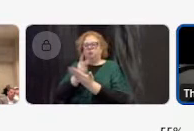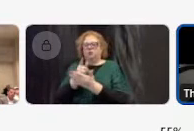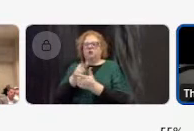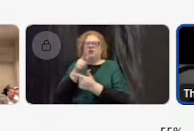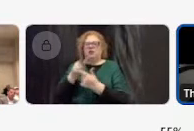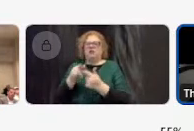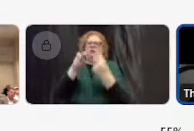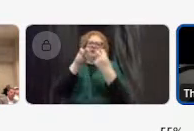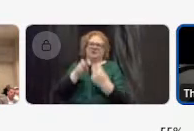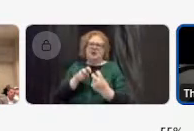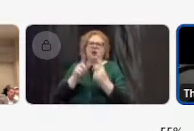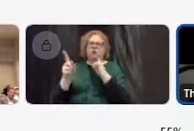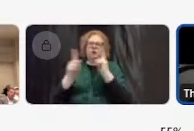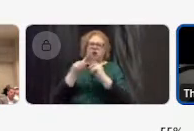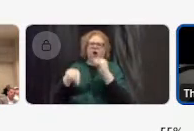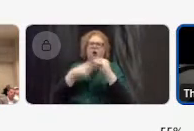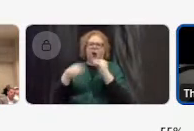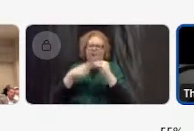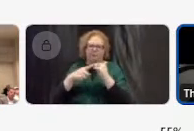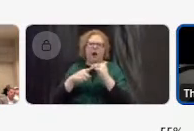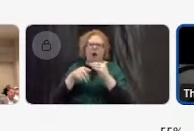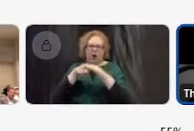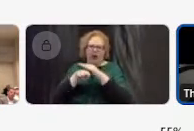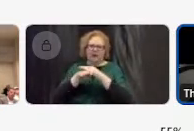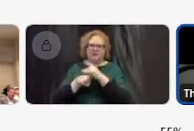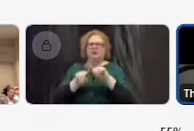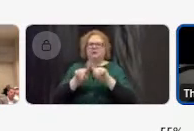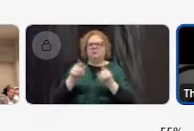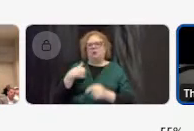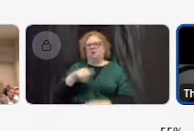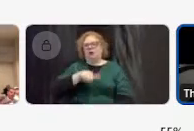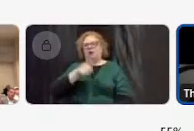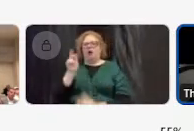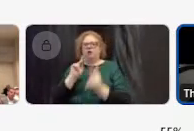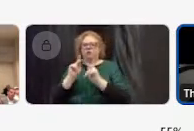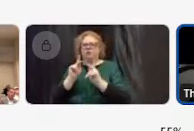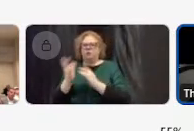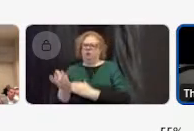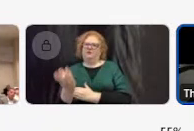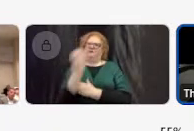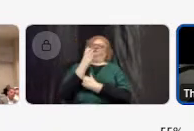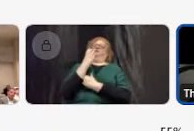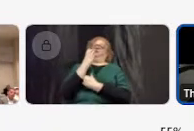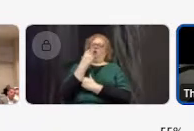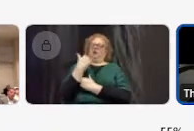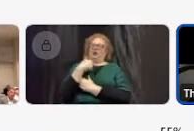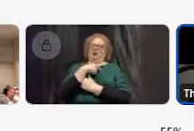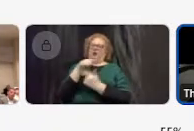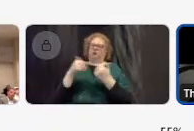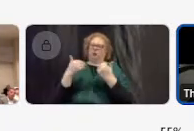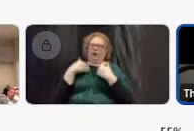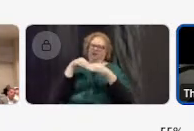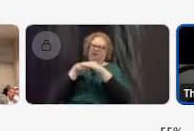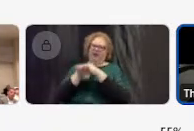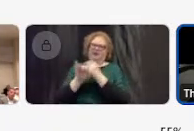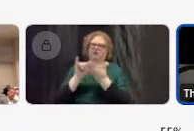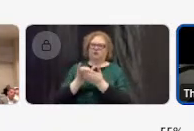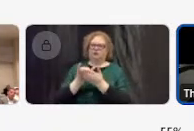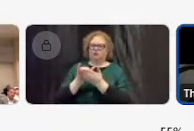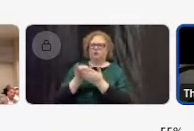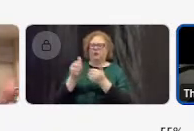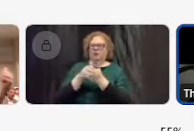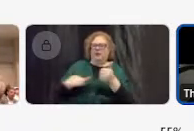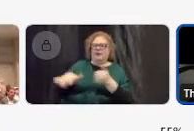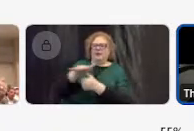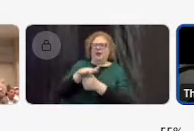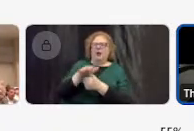access. But we have other people trying to force to get access into a neighborhood, and so I'd just like that time. So we've never tried to deny him, landlock him,